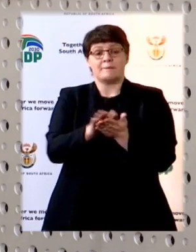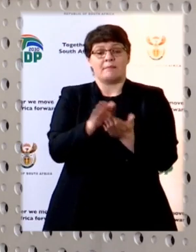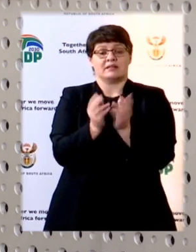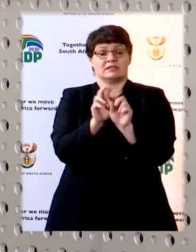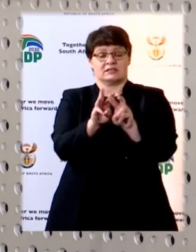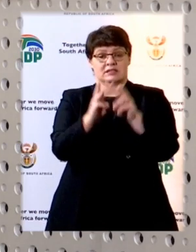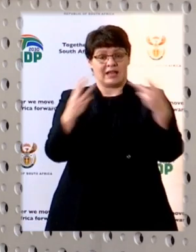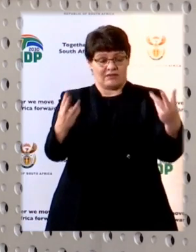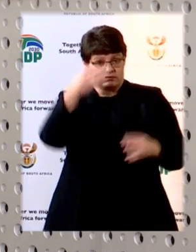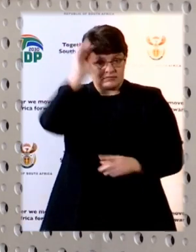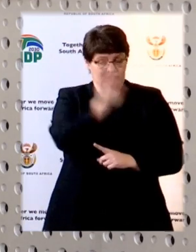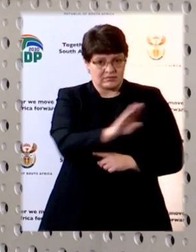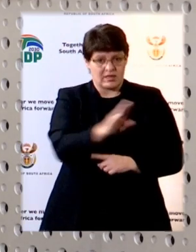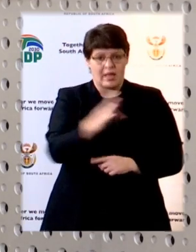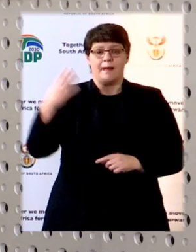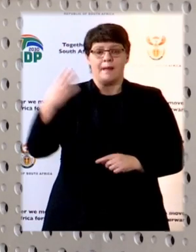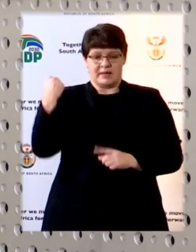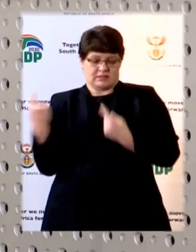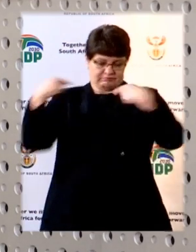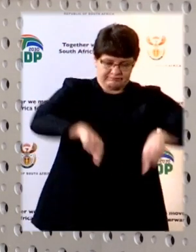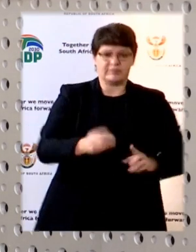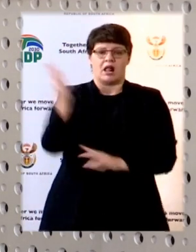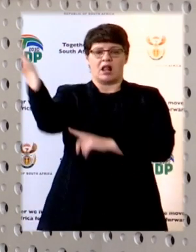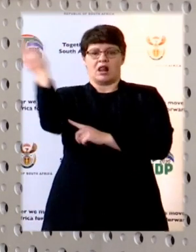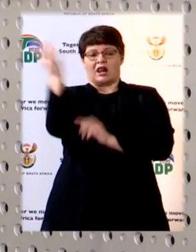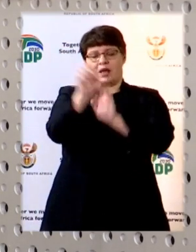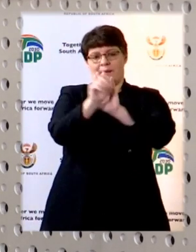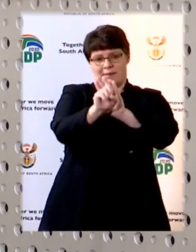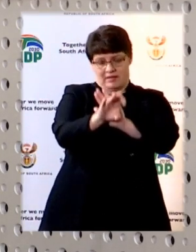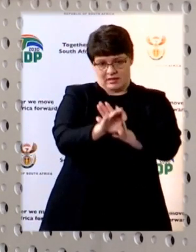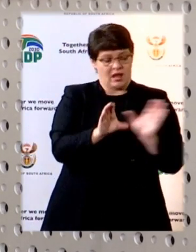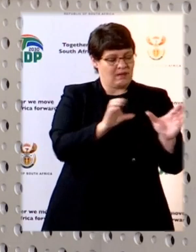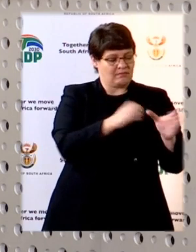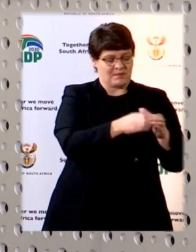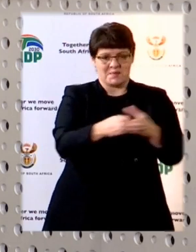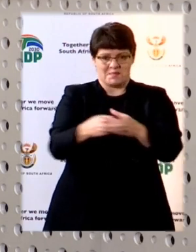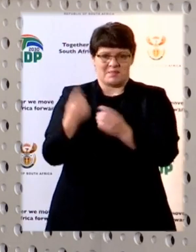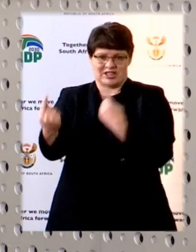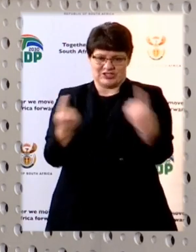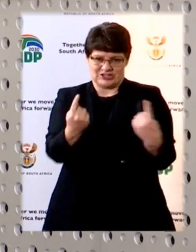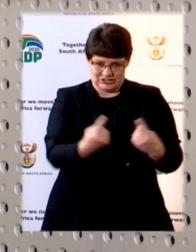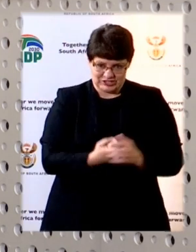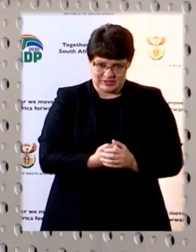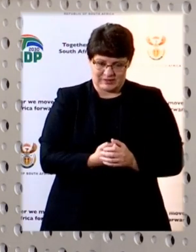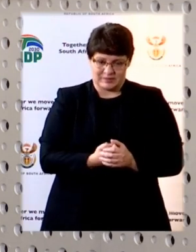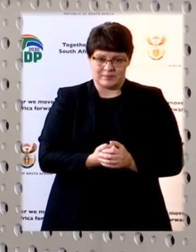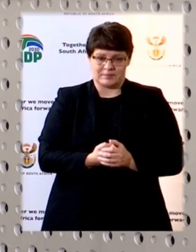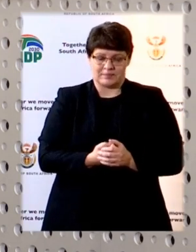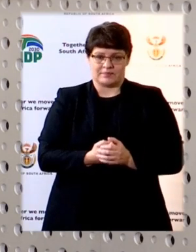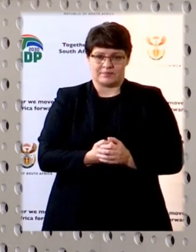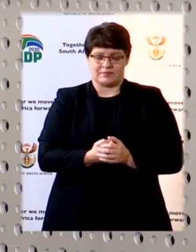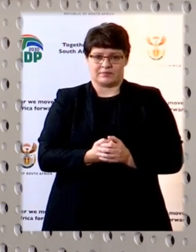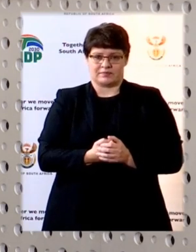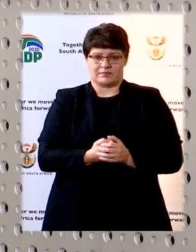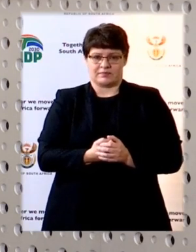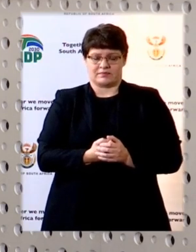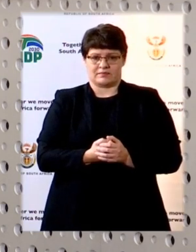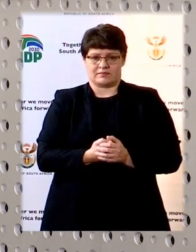publicized, and the ministers will, per sector within the economic sector, explain what is to be done